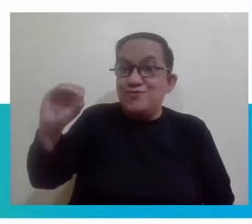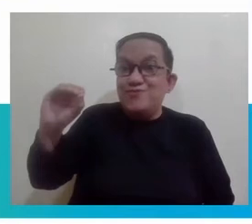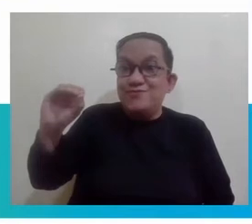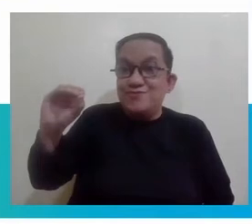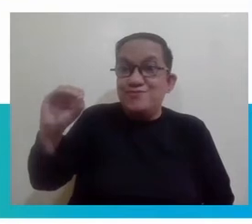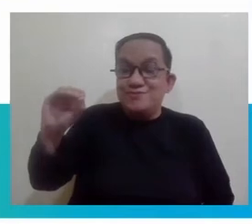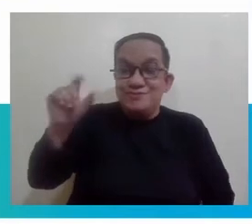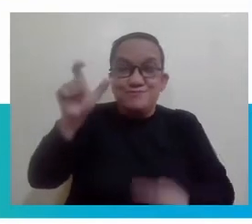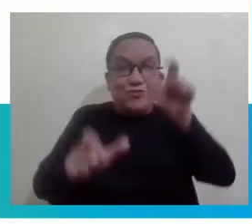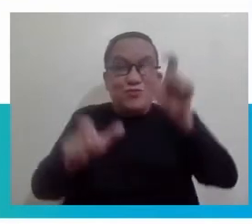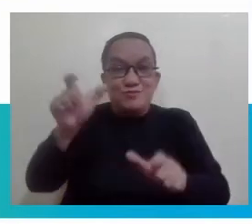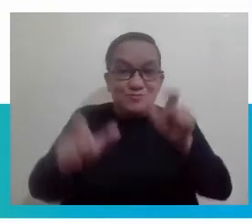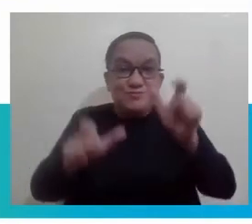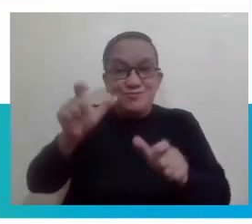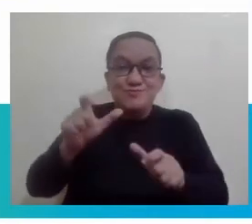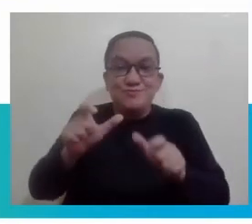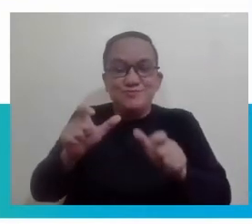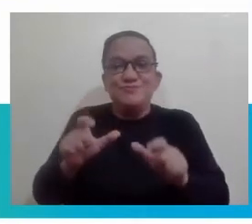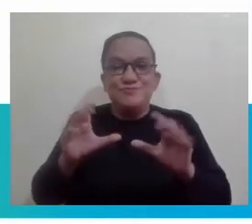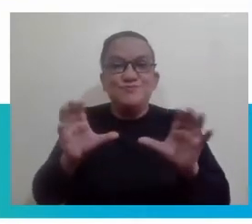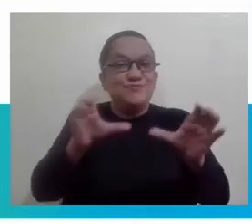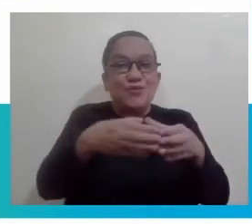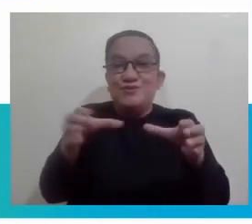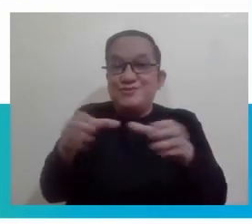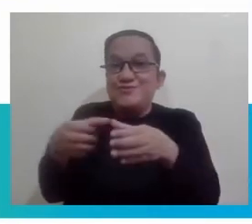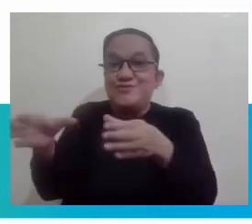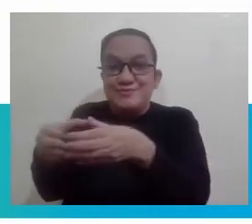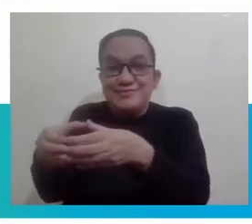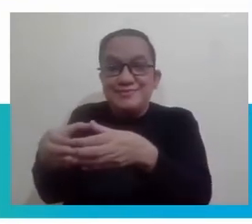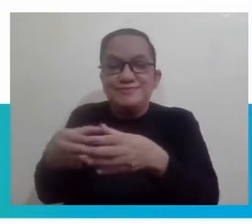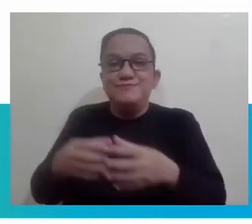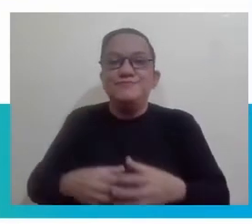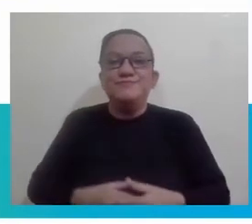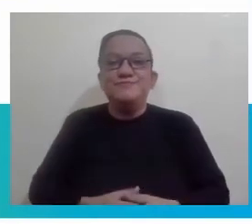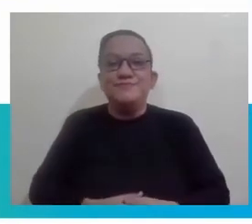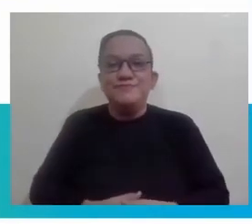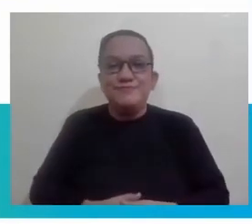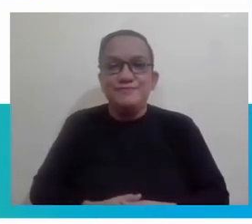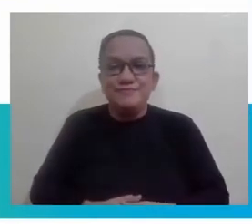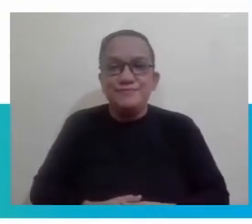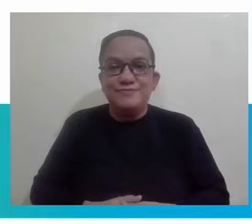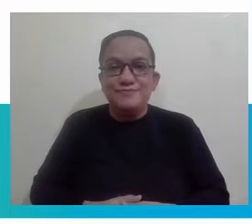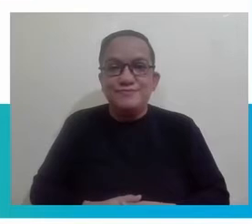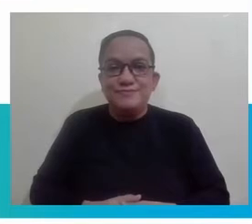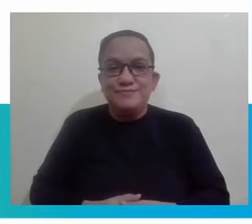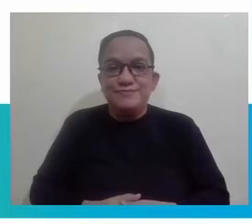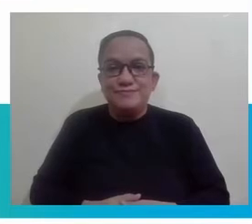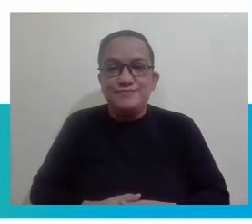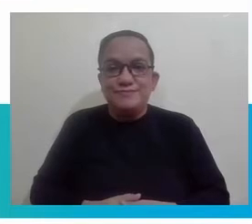By 2030, the ocean economy could more than double its value added in economic terms.